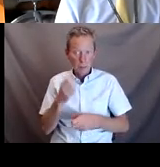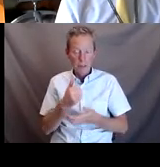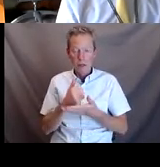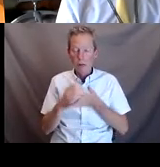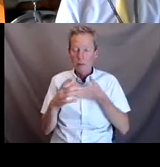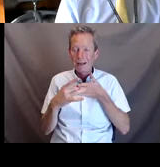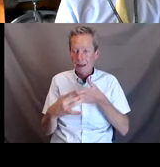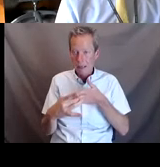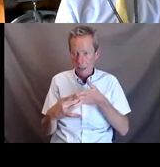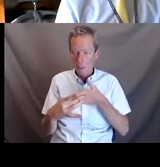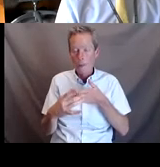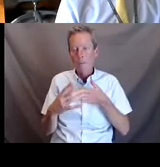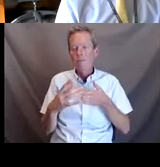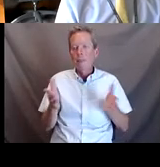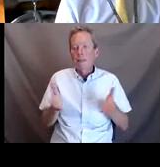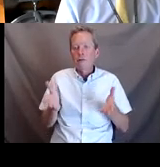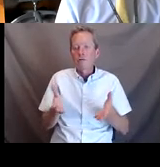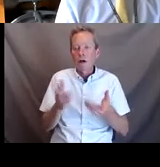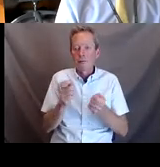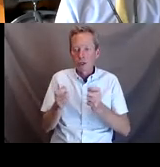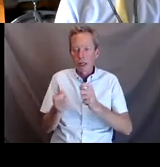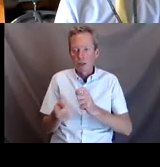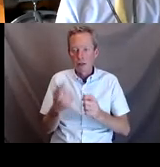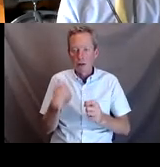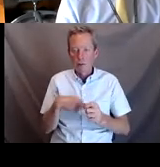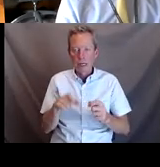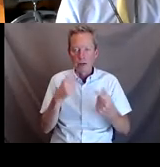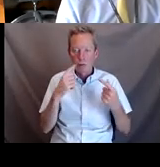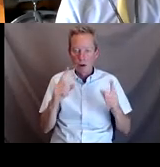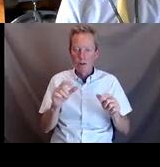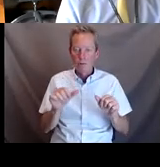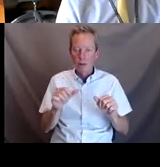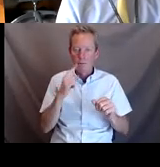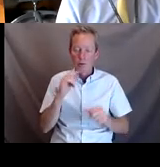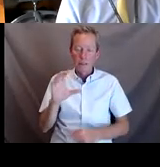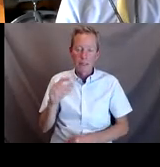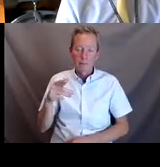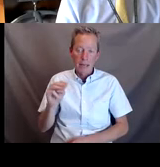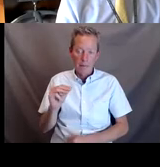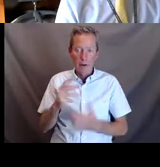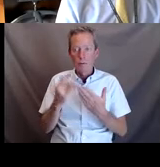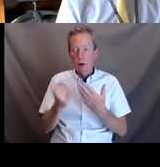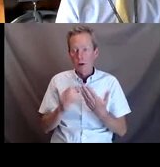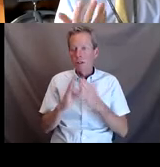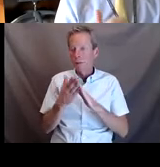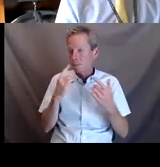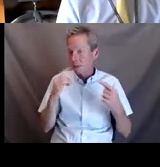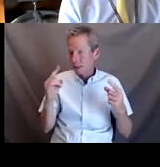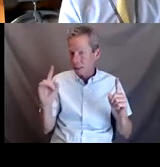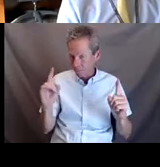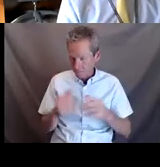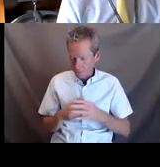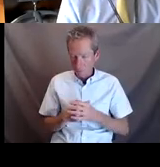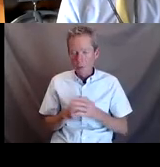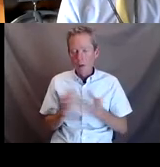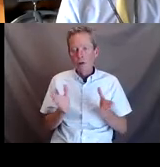guide, and ultimately drive the change that we need to accomplish in order for the CPM project to be successful. We'd encourage